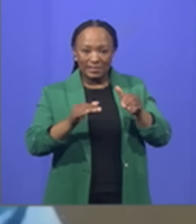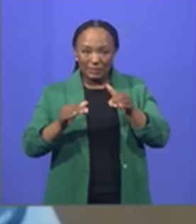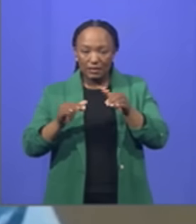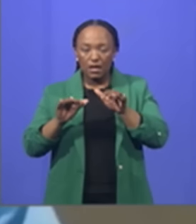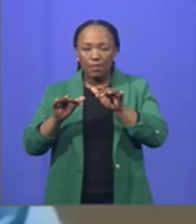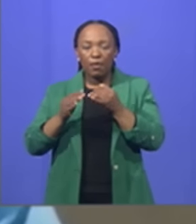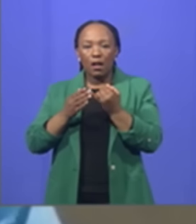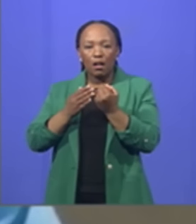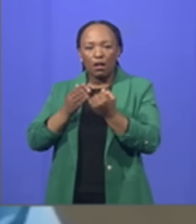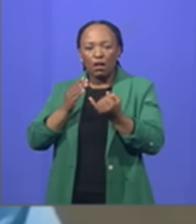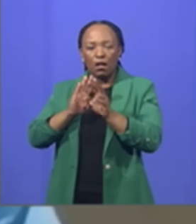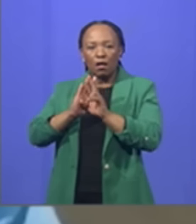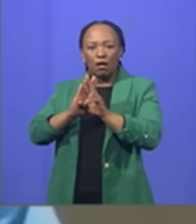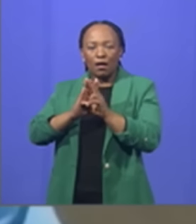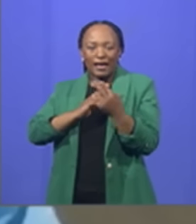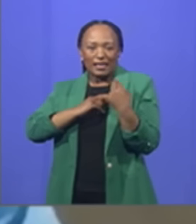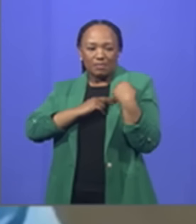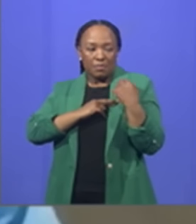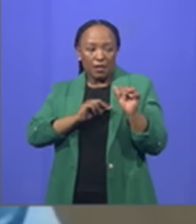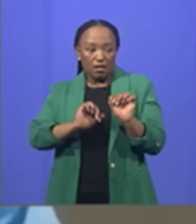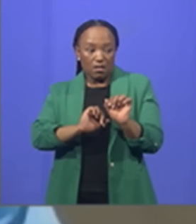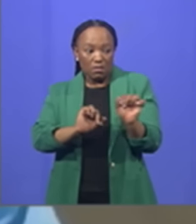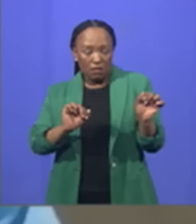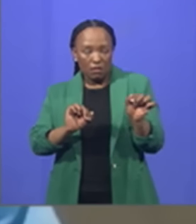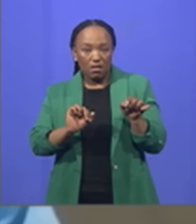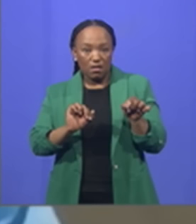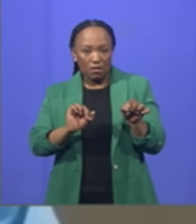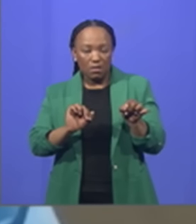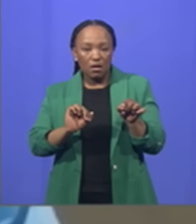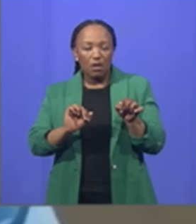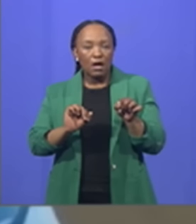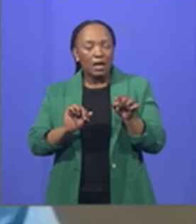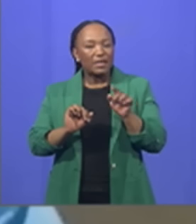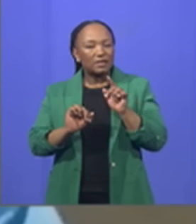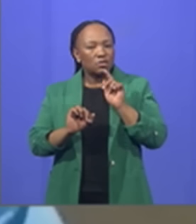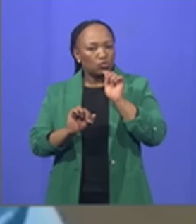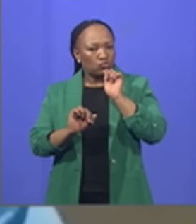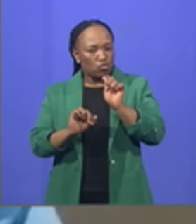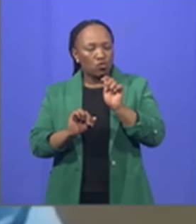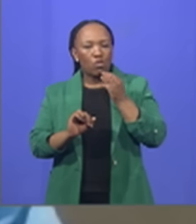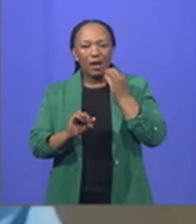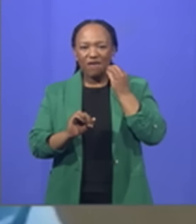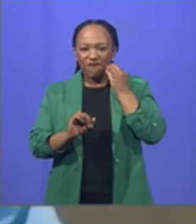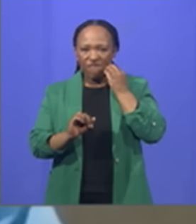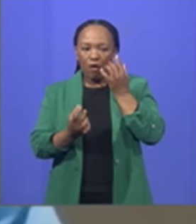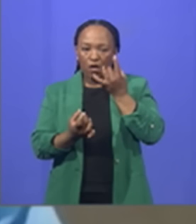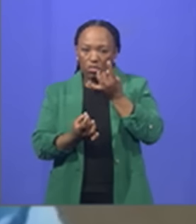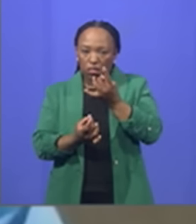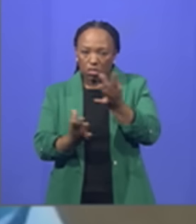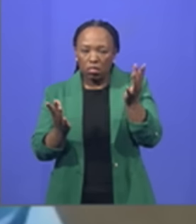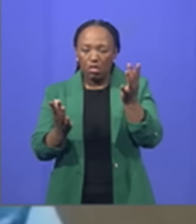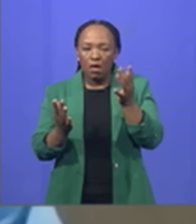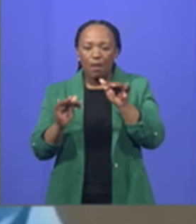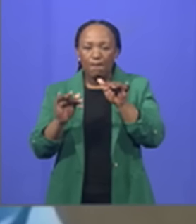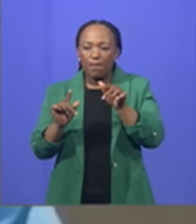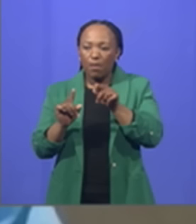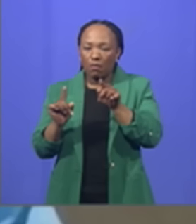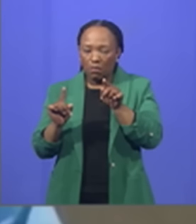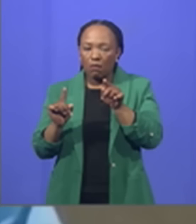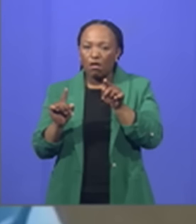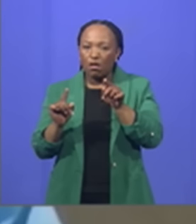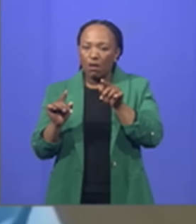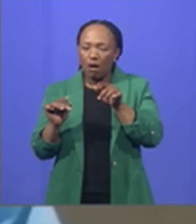bona ba na le maikarabelo ao tšea tshedimošo ya nnete ba efe bakgethi gore bakgethi